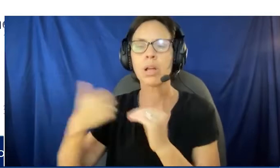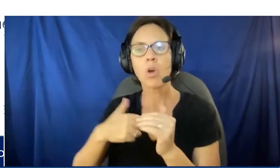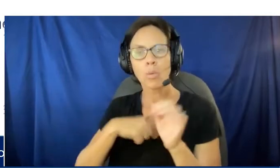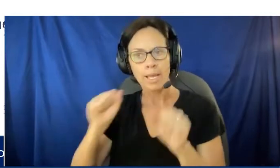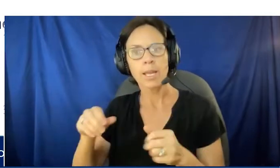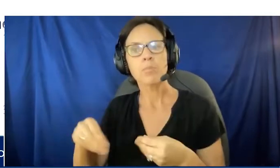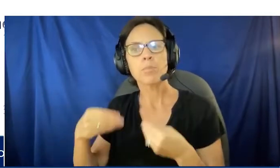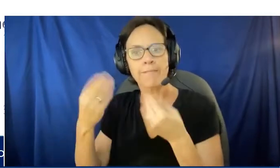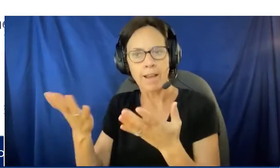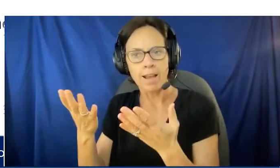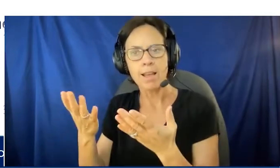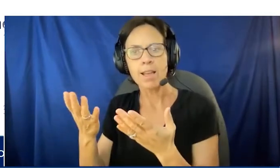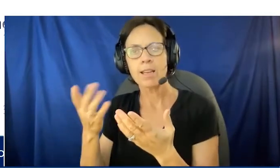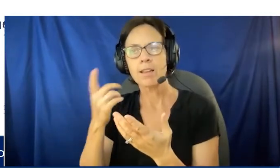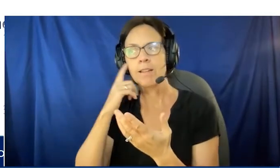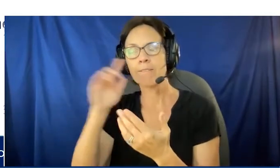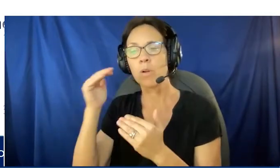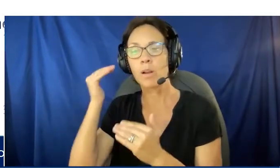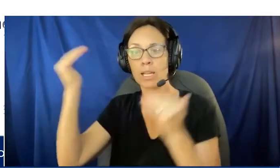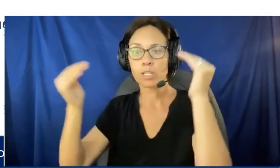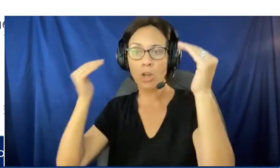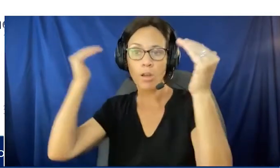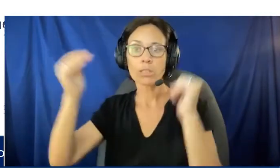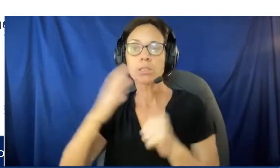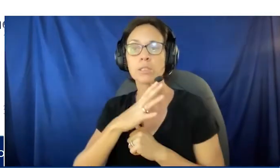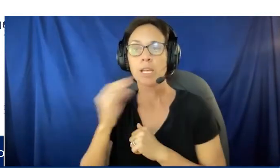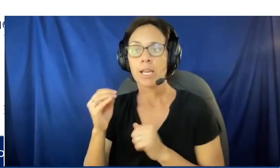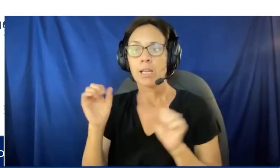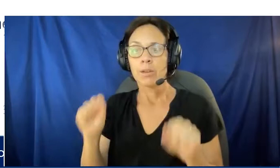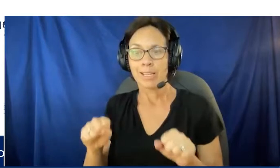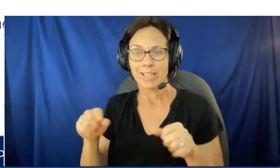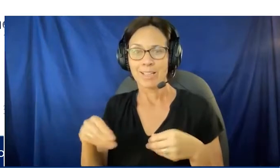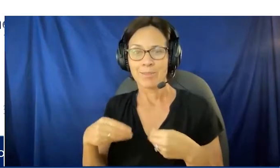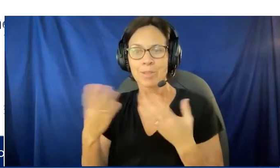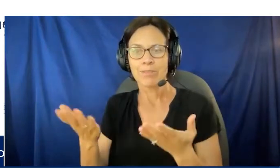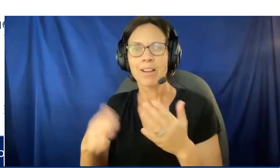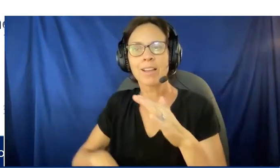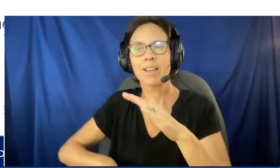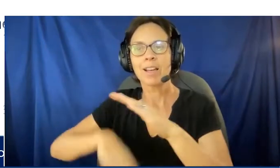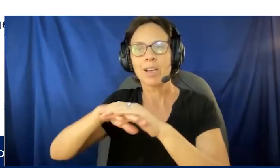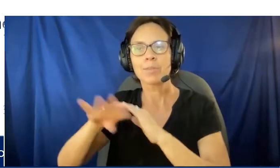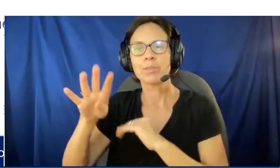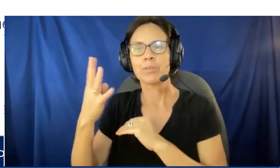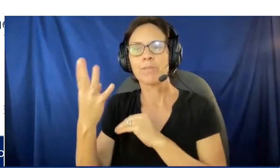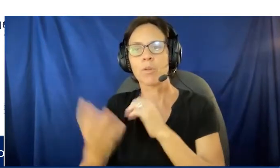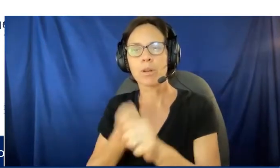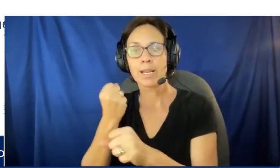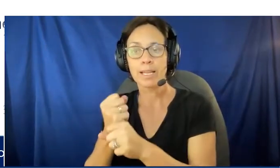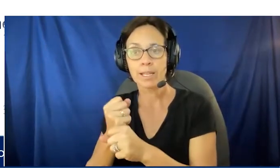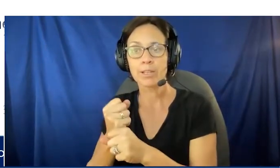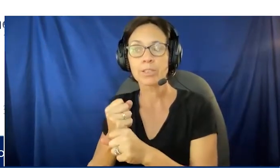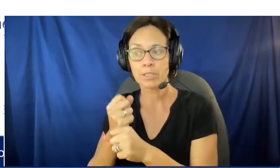that for adults, and we can provide up to 4 years of